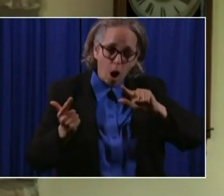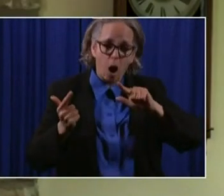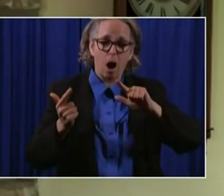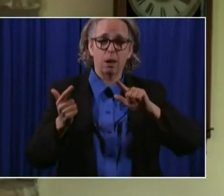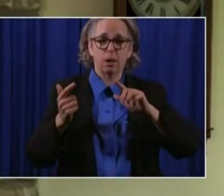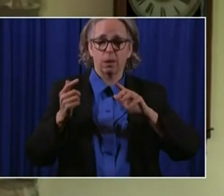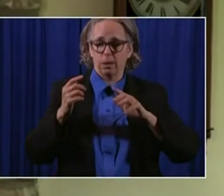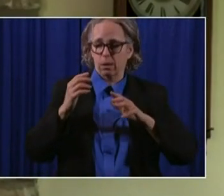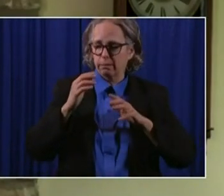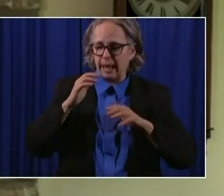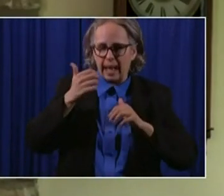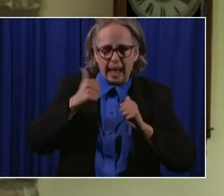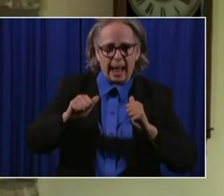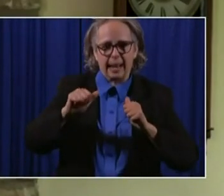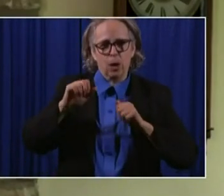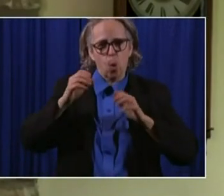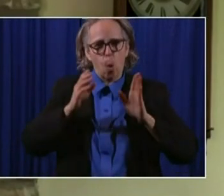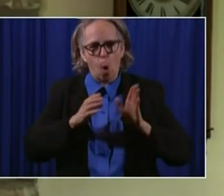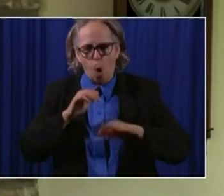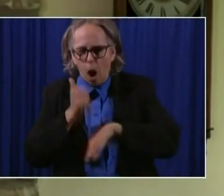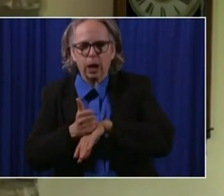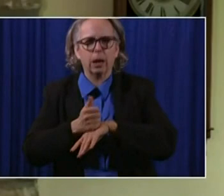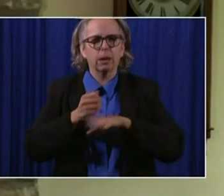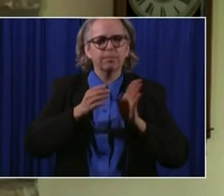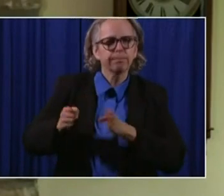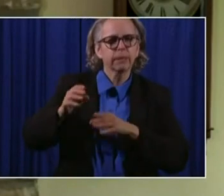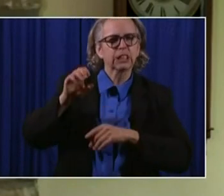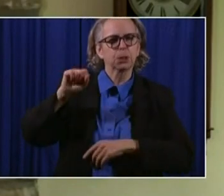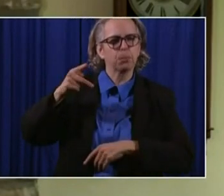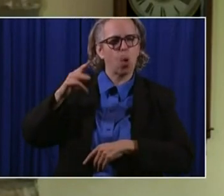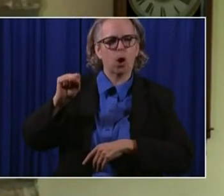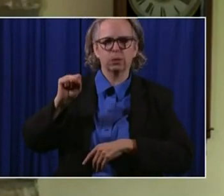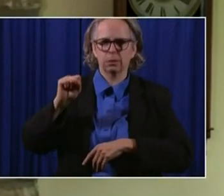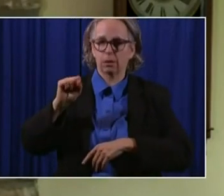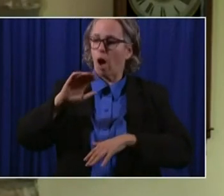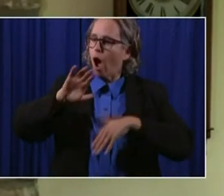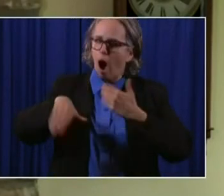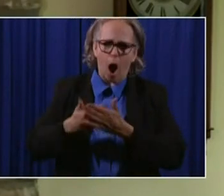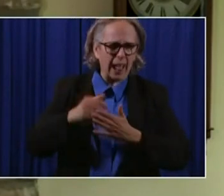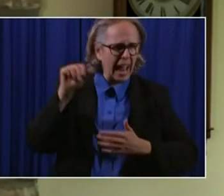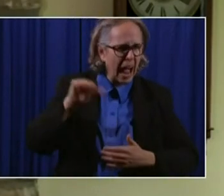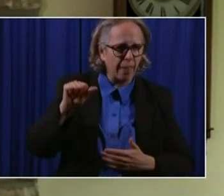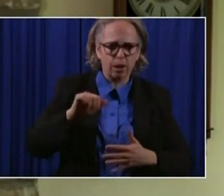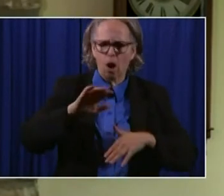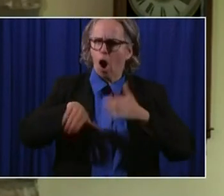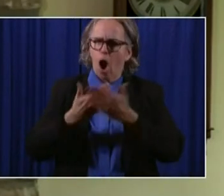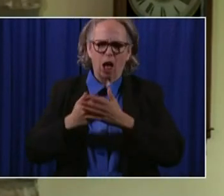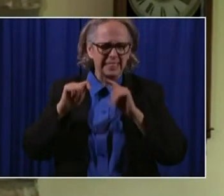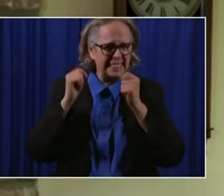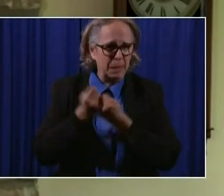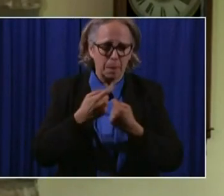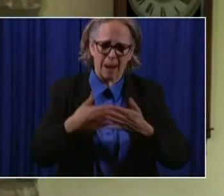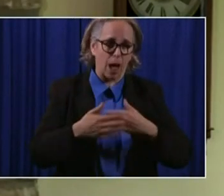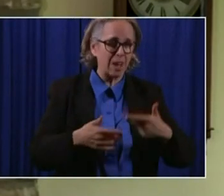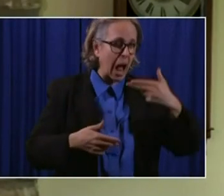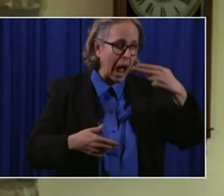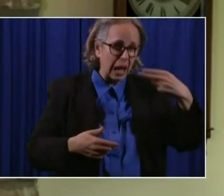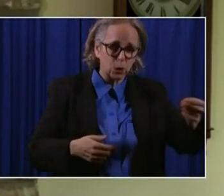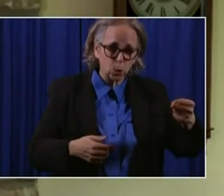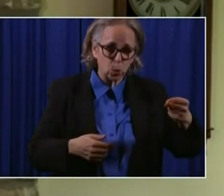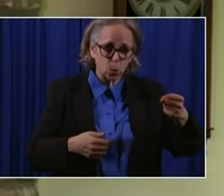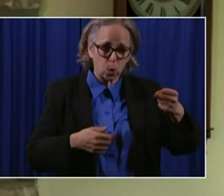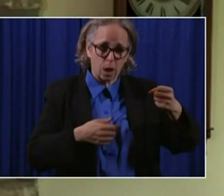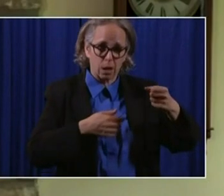anybody in the state. So it applies to all athletes, all teams, whether under this umbrella of the Ohio High School